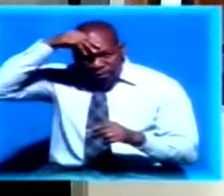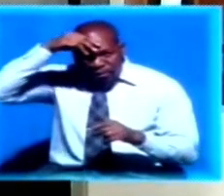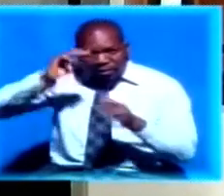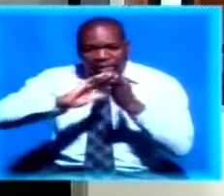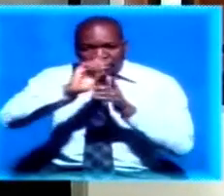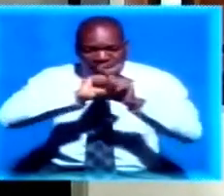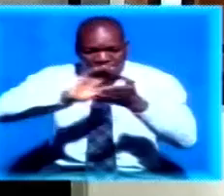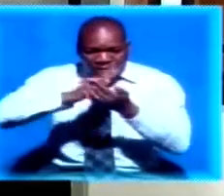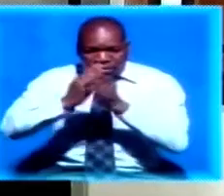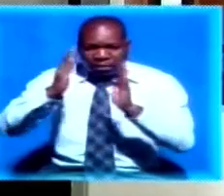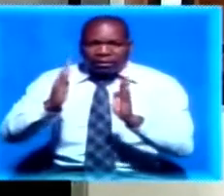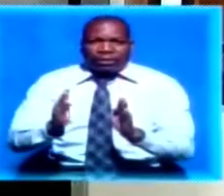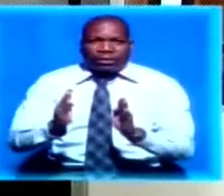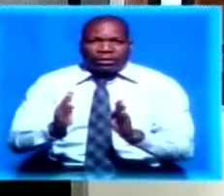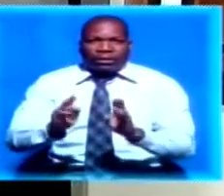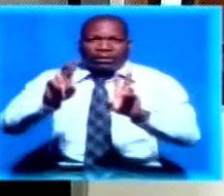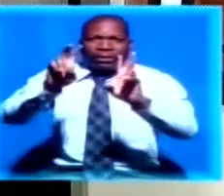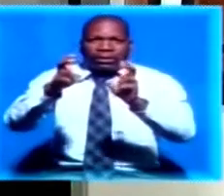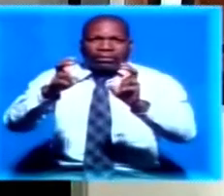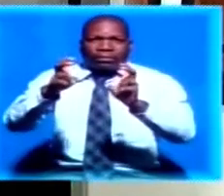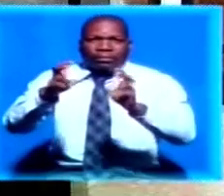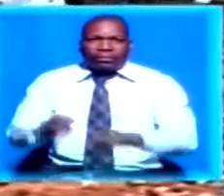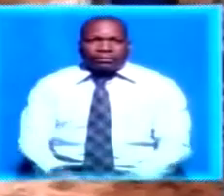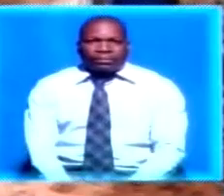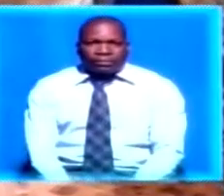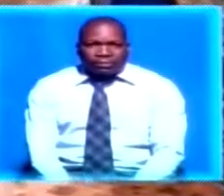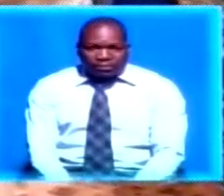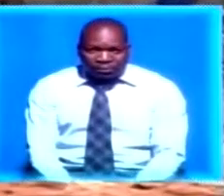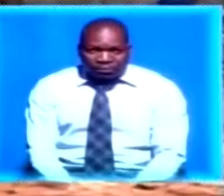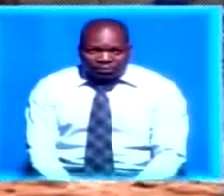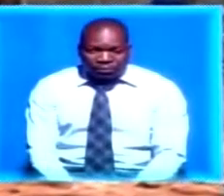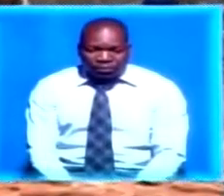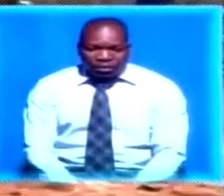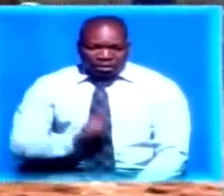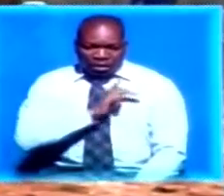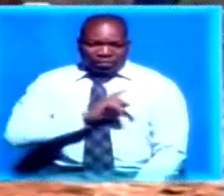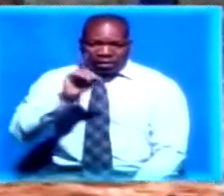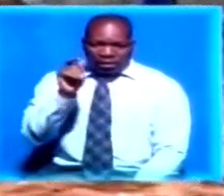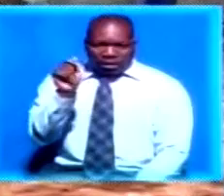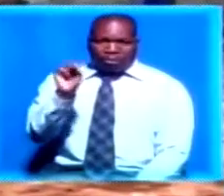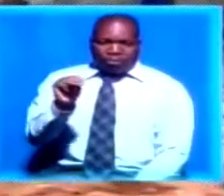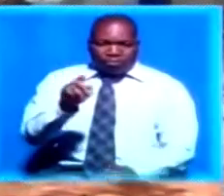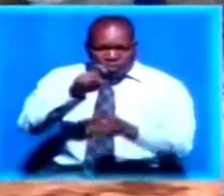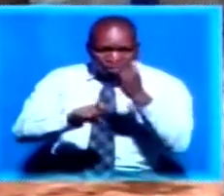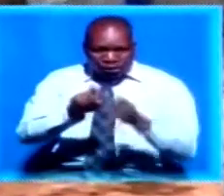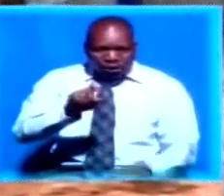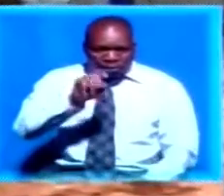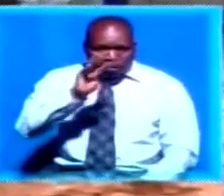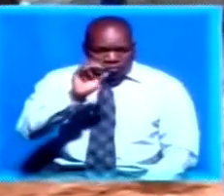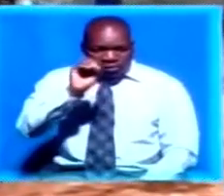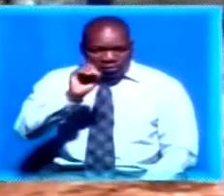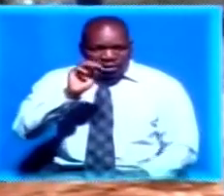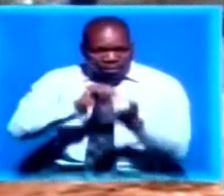Mwale. We take a look at the top stories in the news. Construction of the 450 million United States